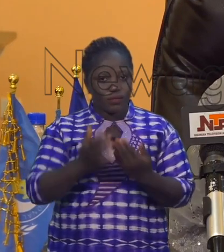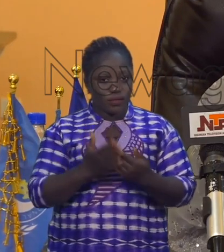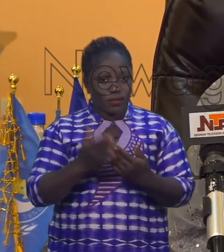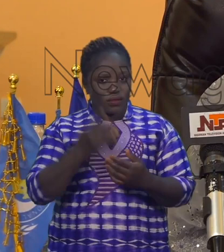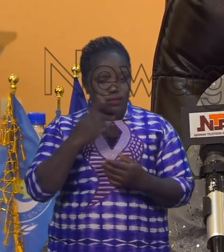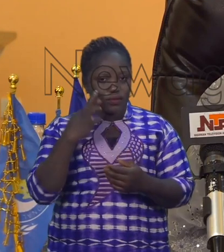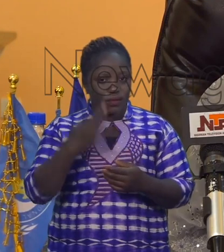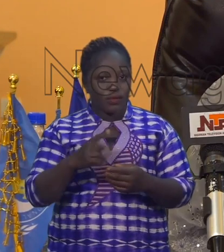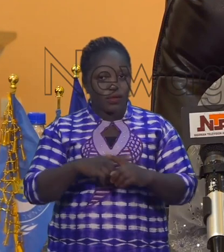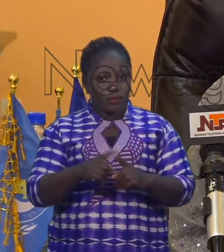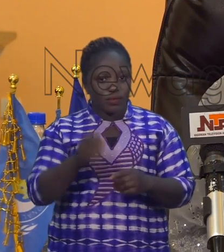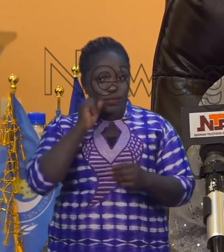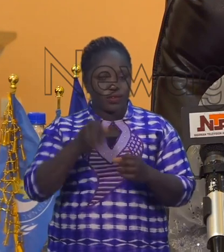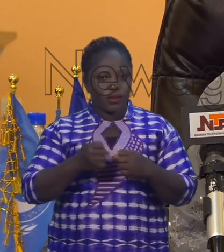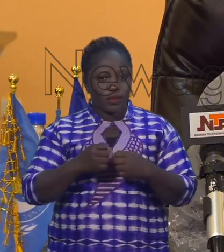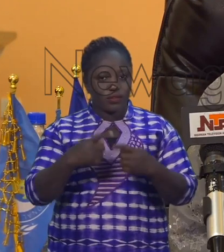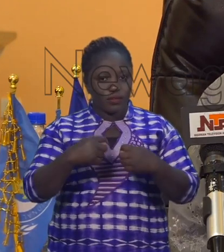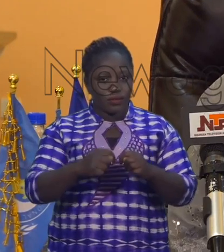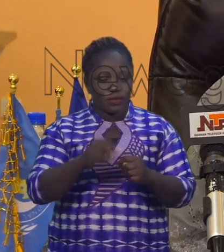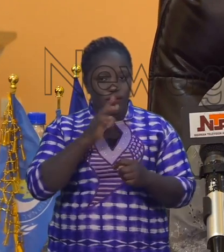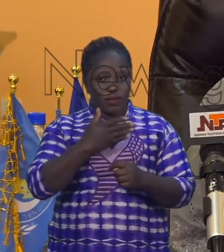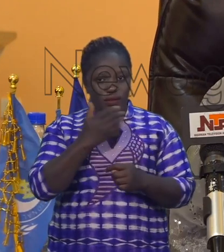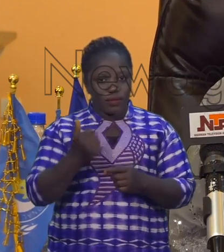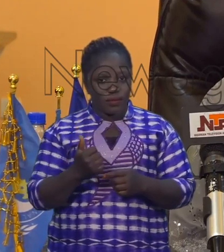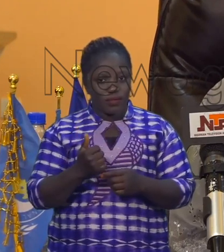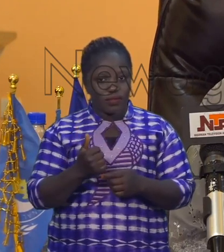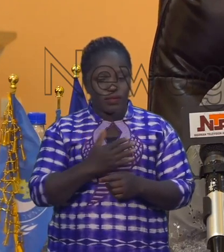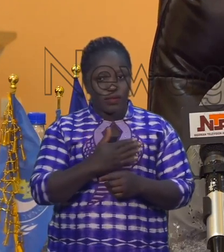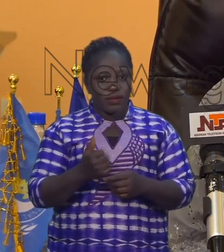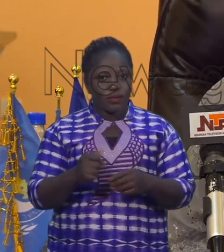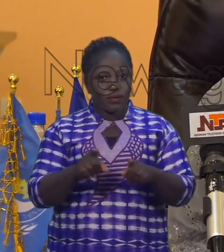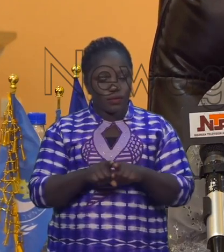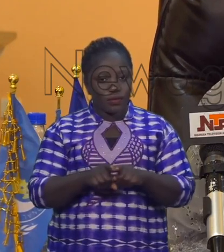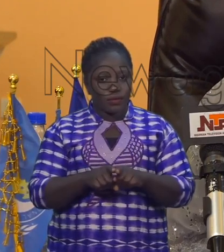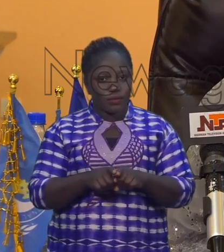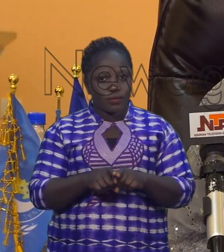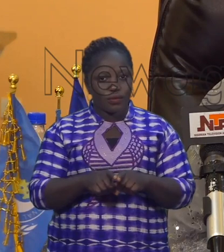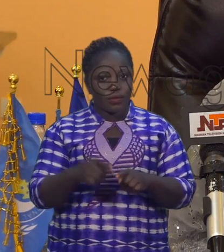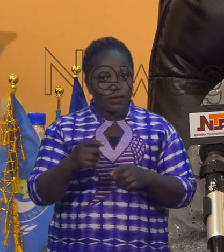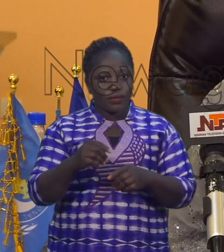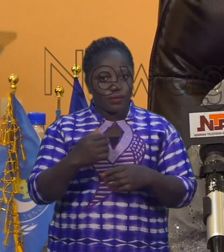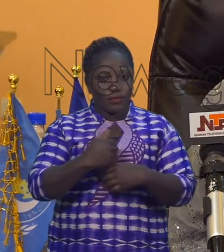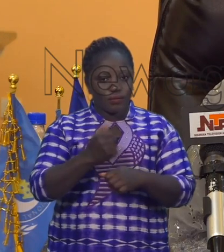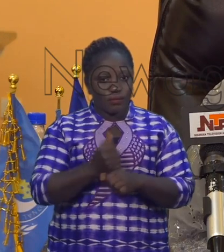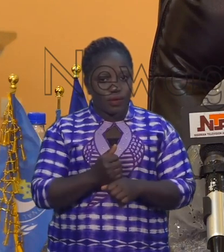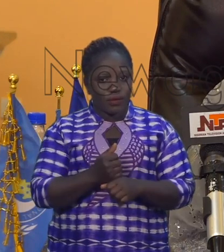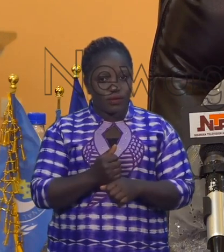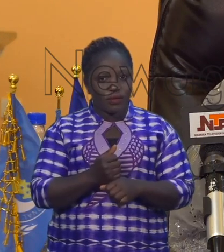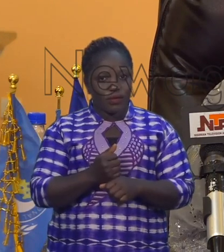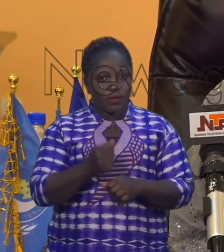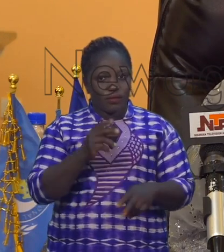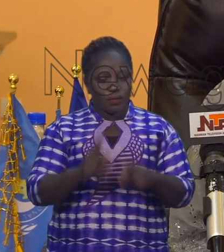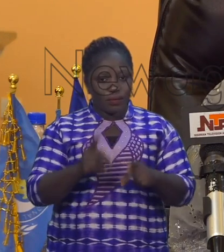you know, to satisfy every needy or any person